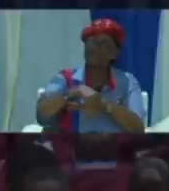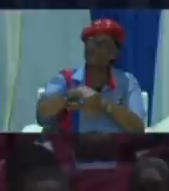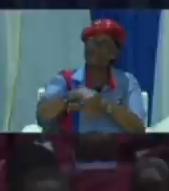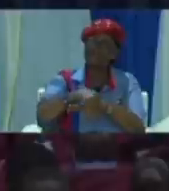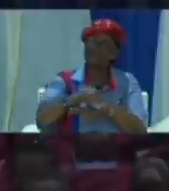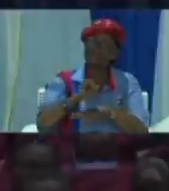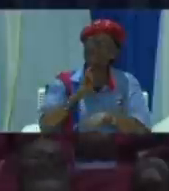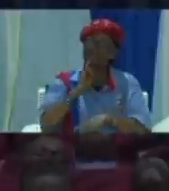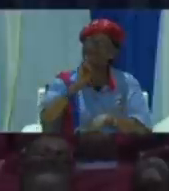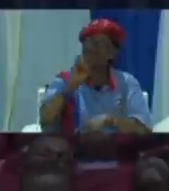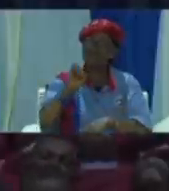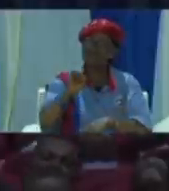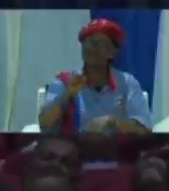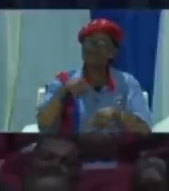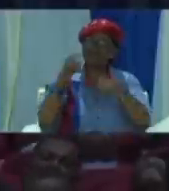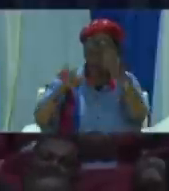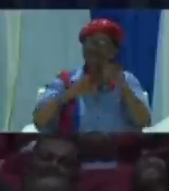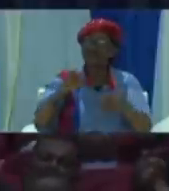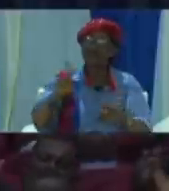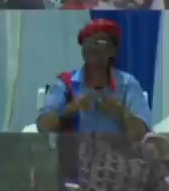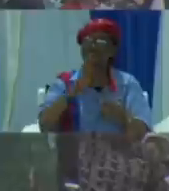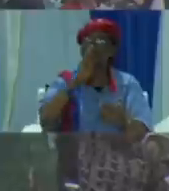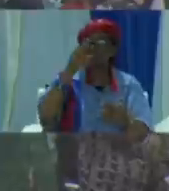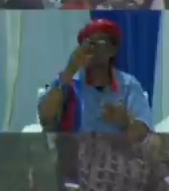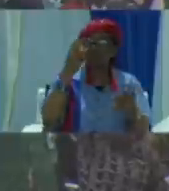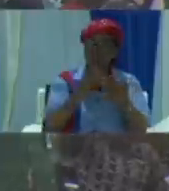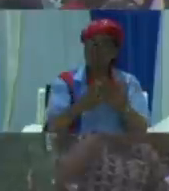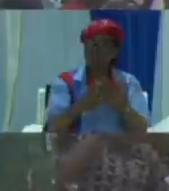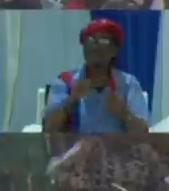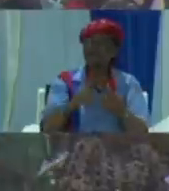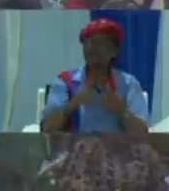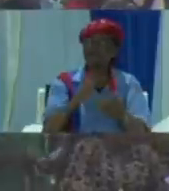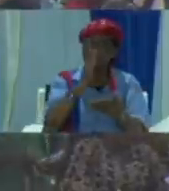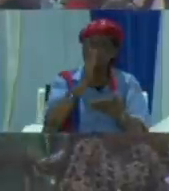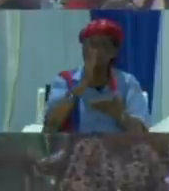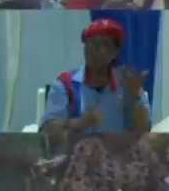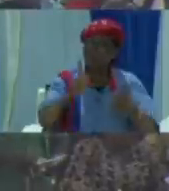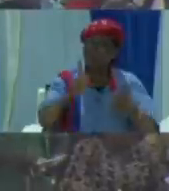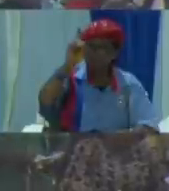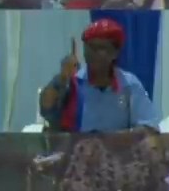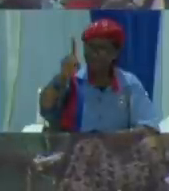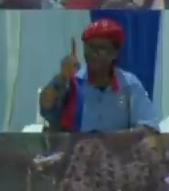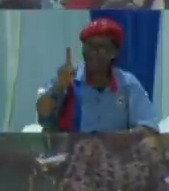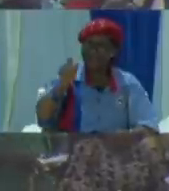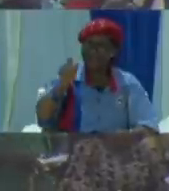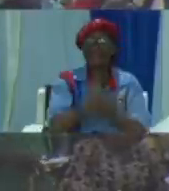going to be well for someone. Amen. Yo gugu dara fun enikan.